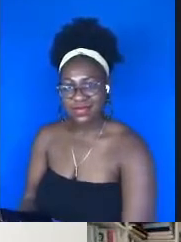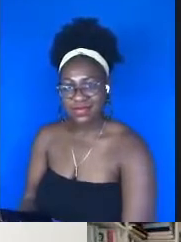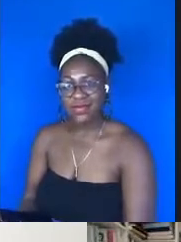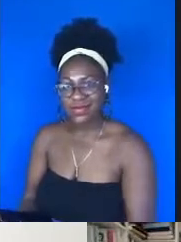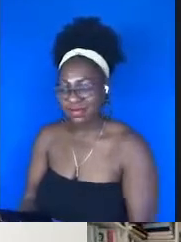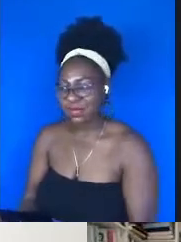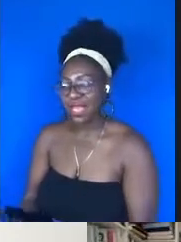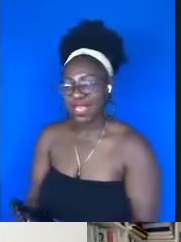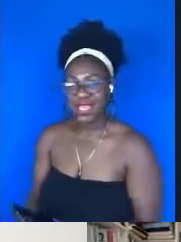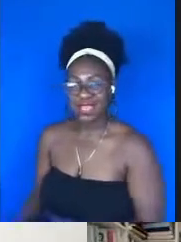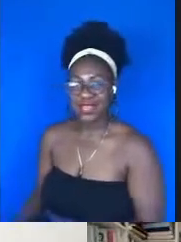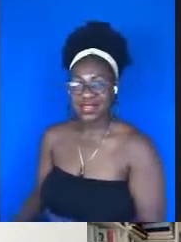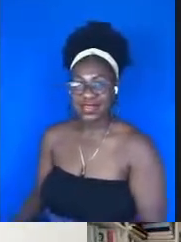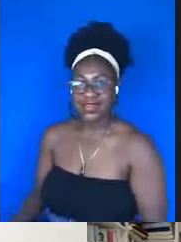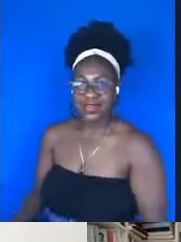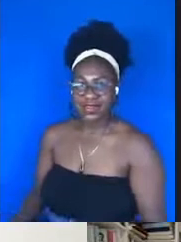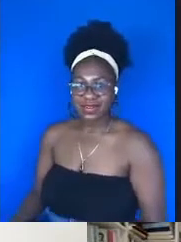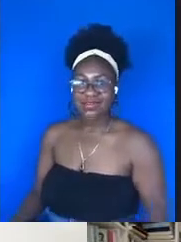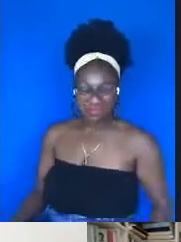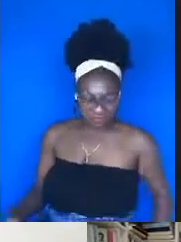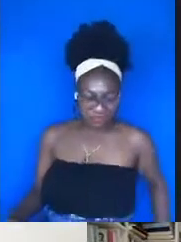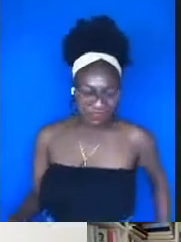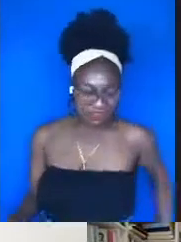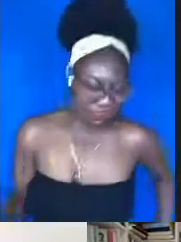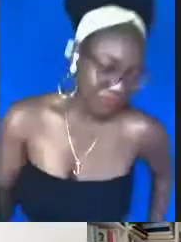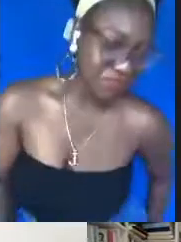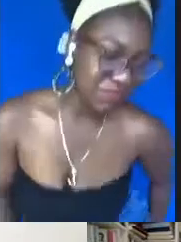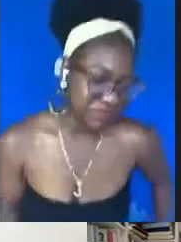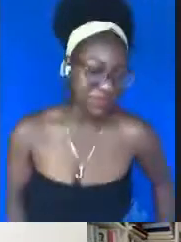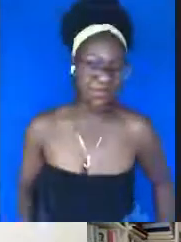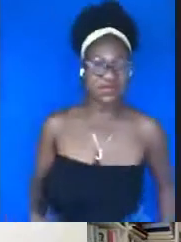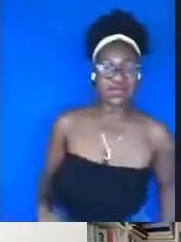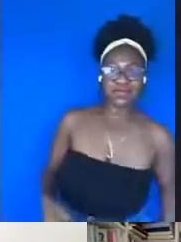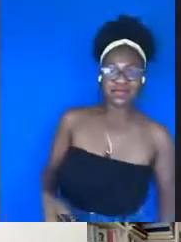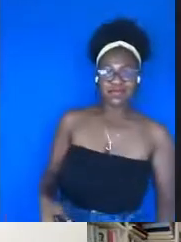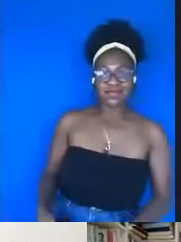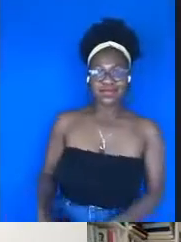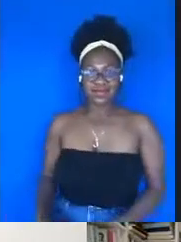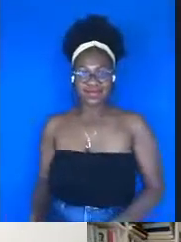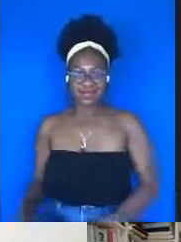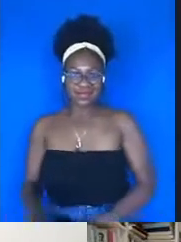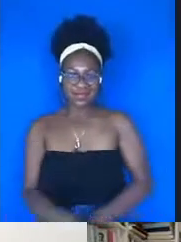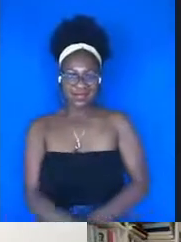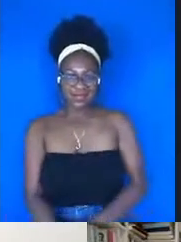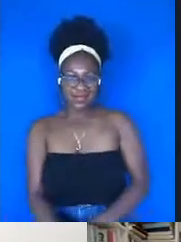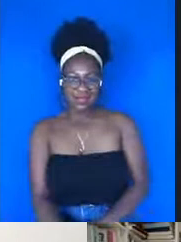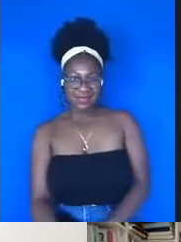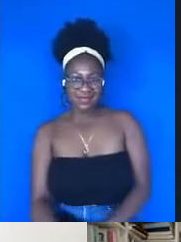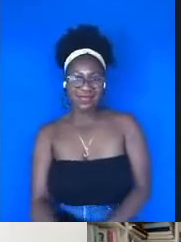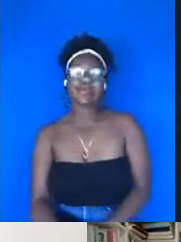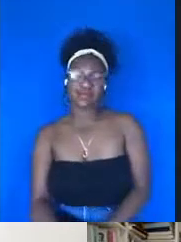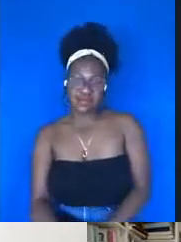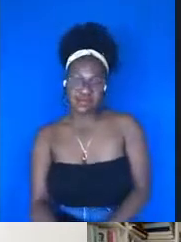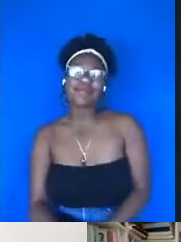witches, them sort of being sort of in the shadows and looking haggy and hanging around with beards and being like, you know, freaky deeks off in the woods